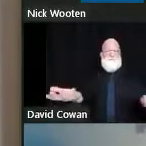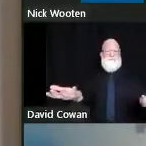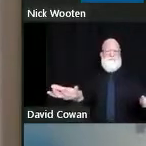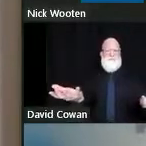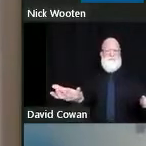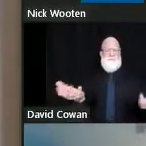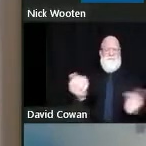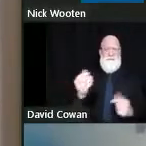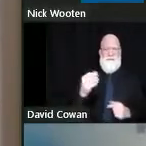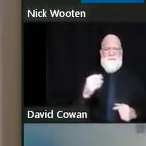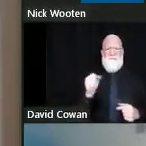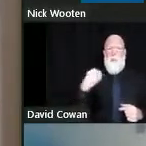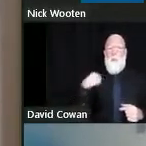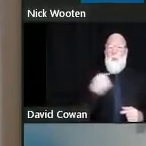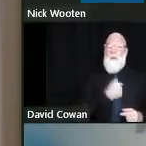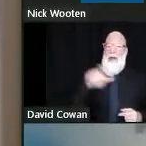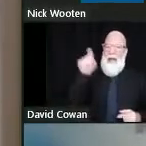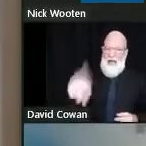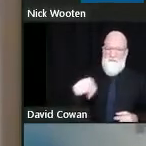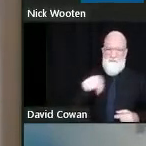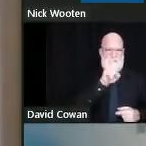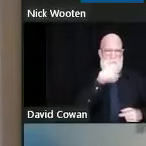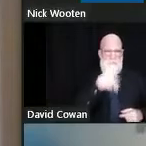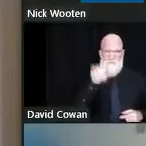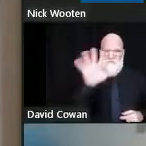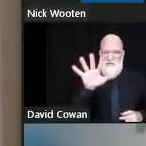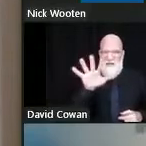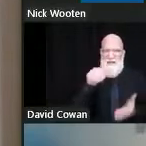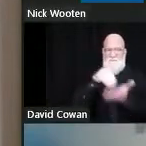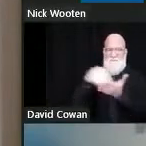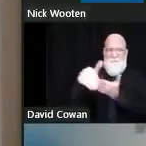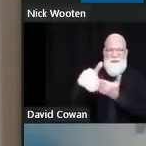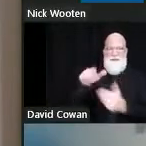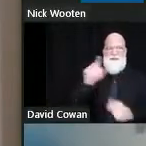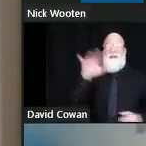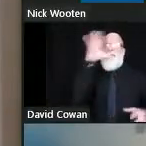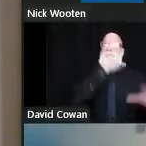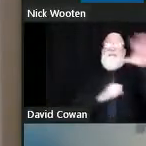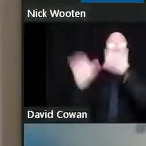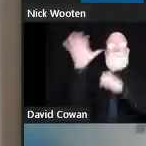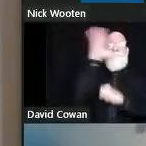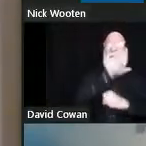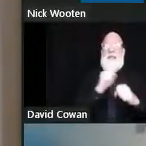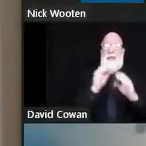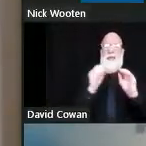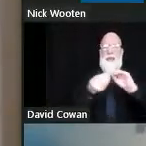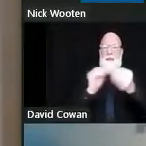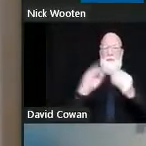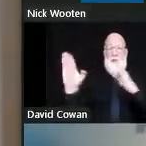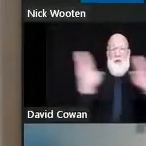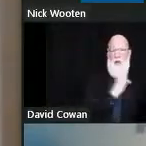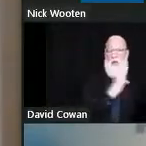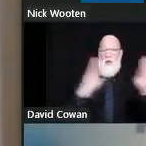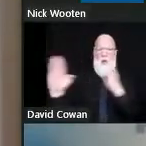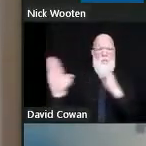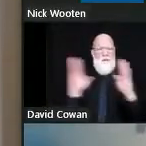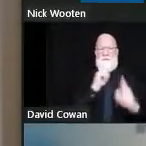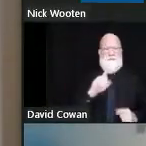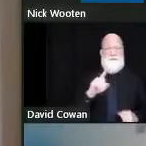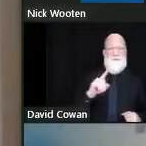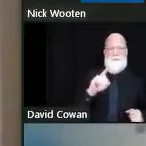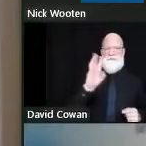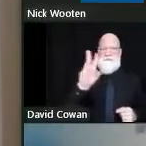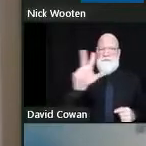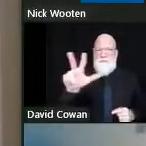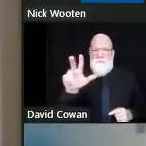million and estimating what it said because it was close to that like 2.63 million or something like that so we had to go down